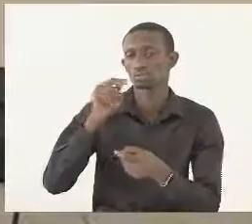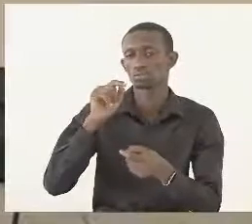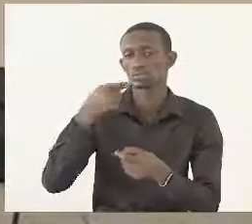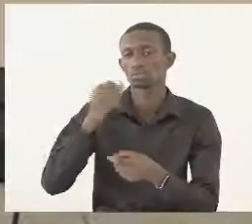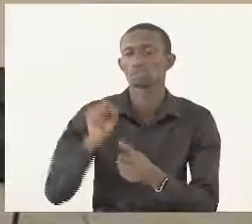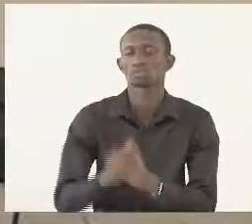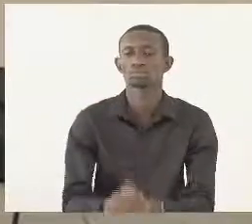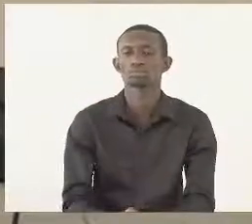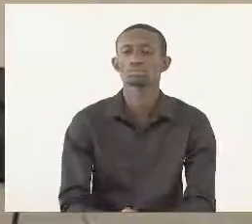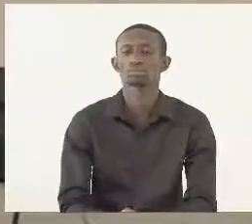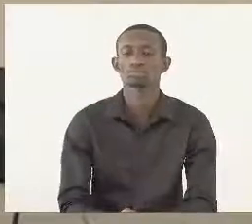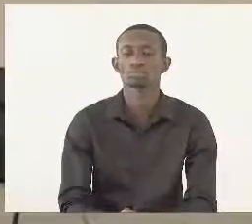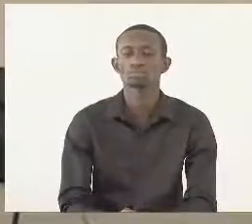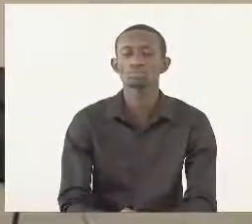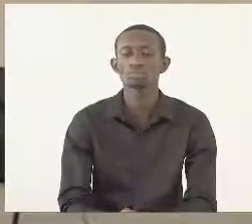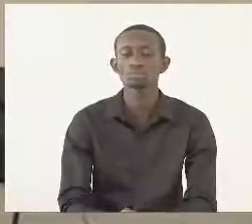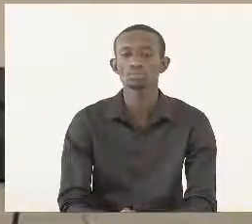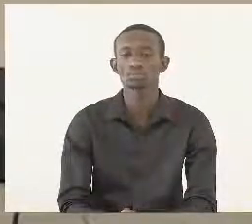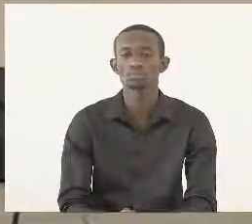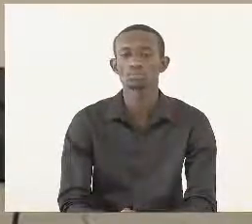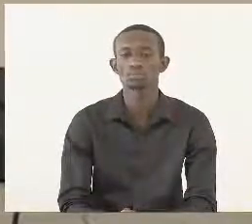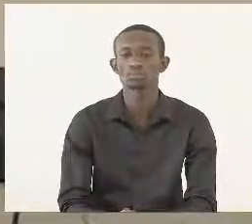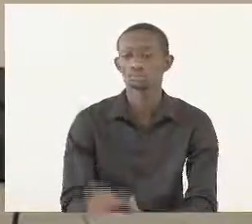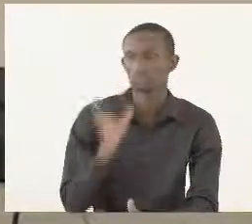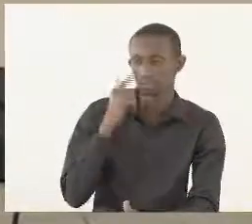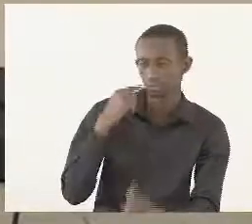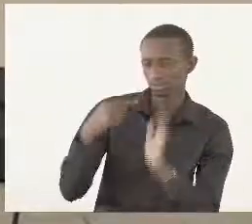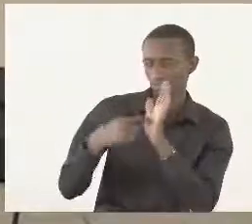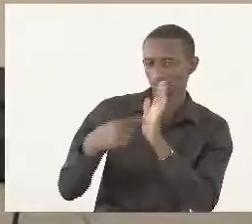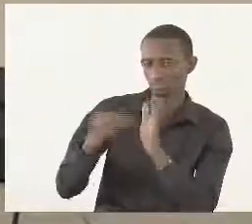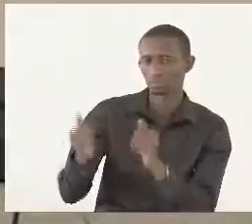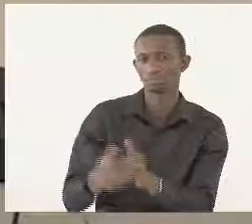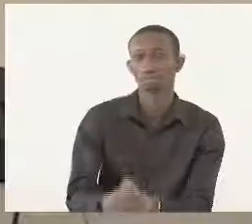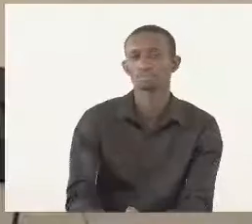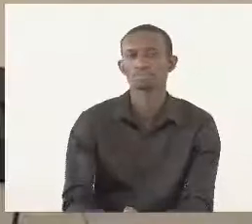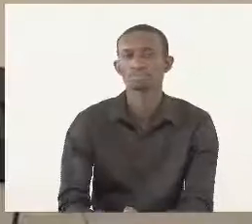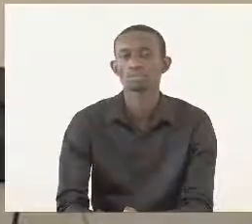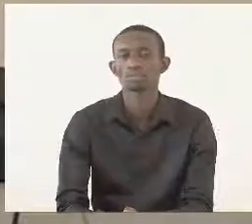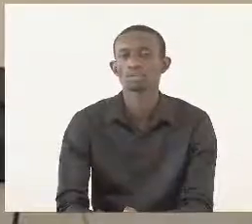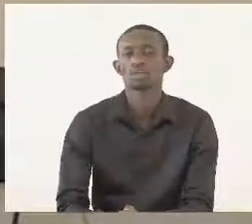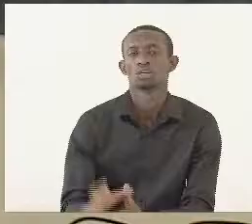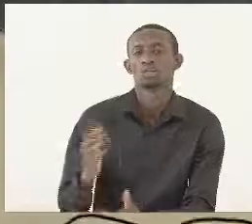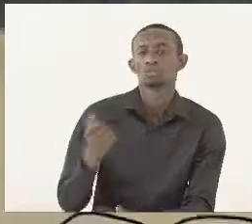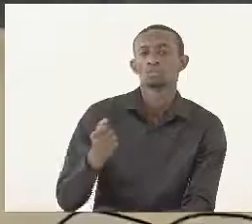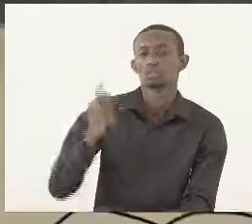Now let's have some more examples. We have potassium